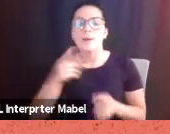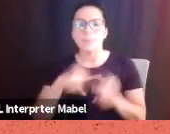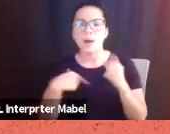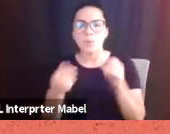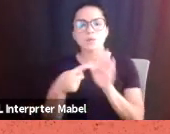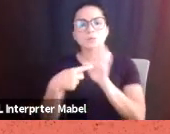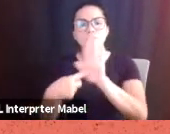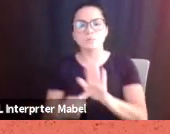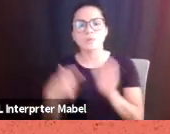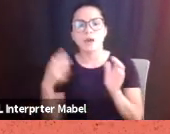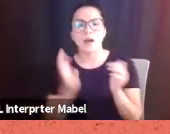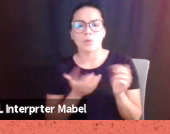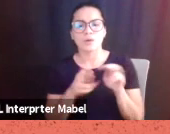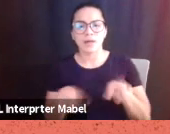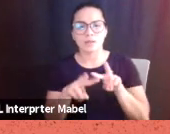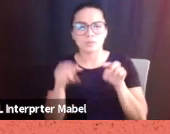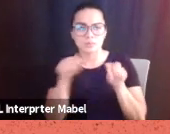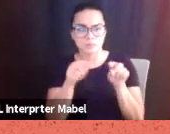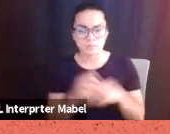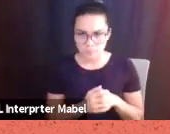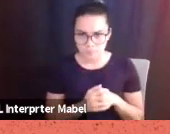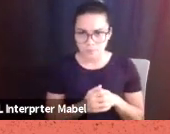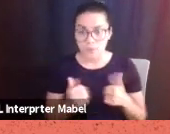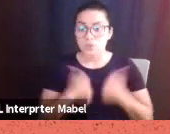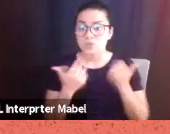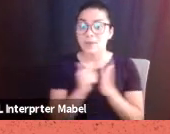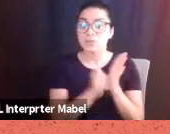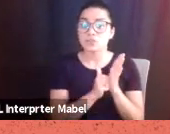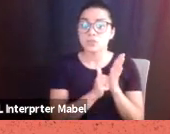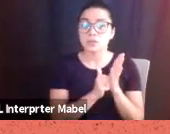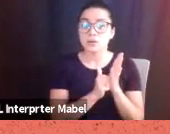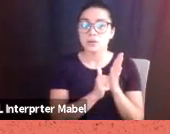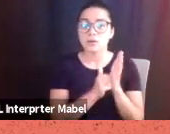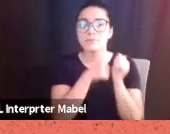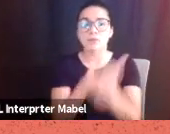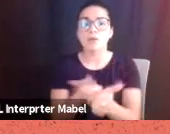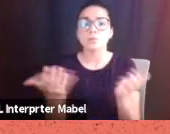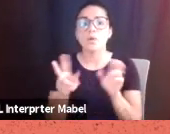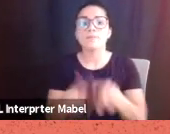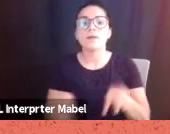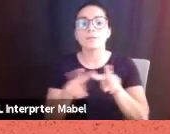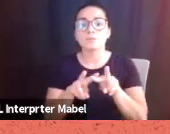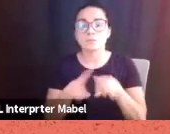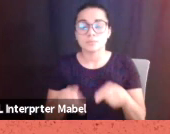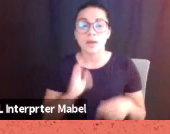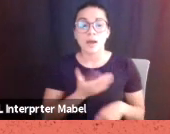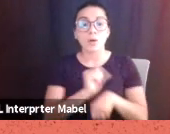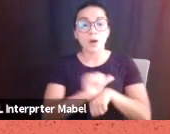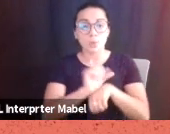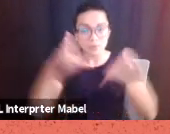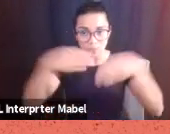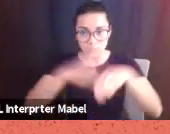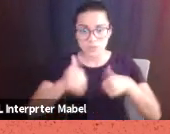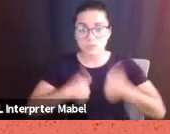conversation. The Survivors Agenda initiative operates in accordance with the following values. Our work is survivor-centered and